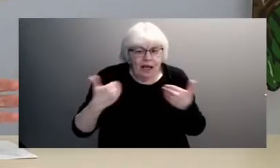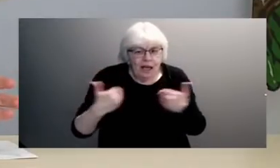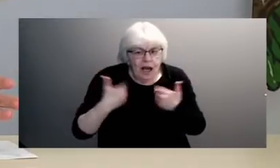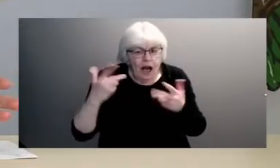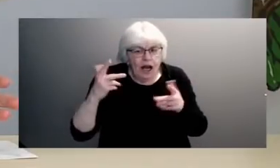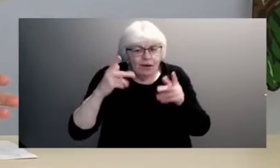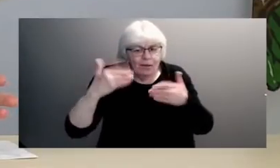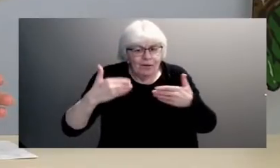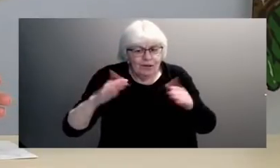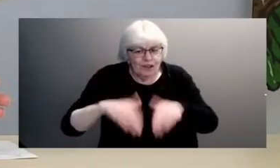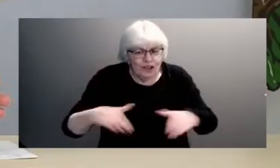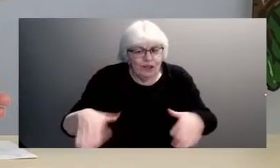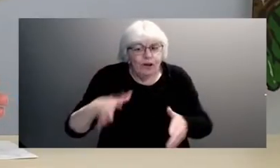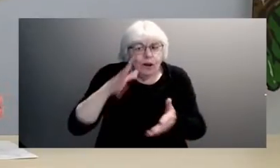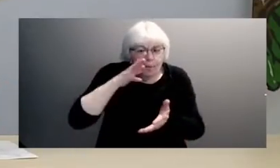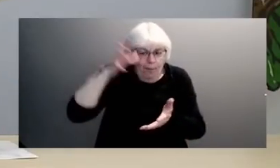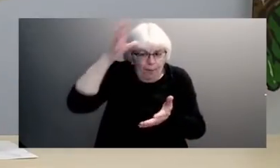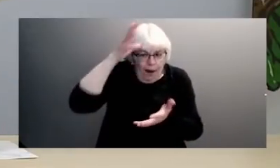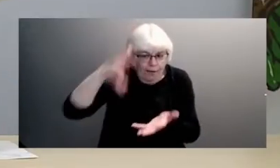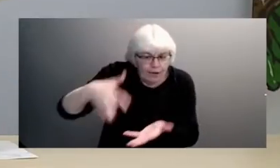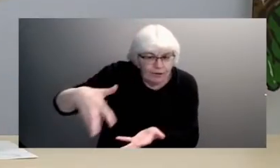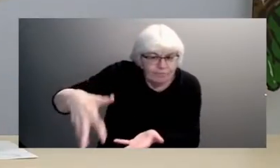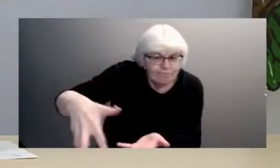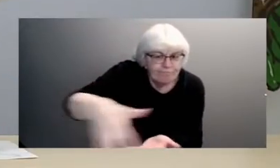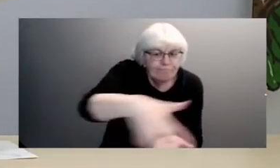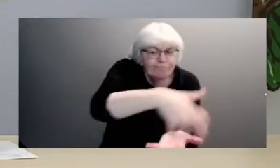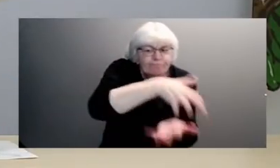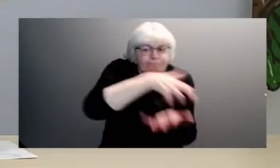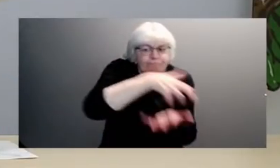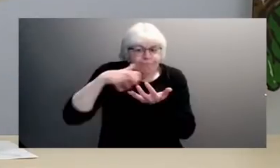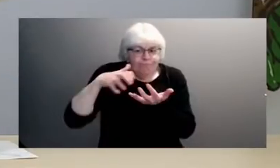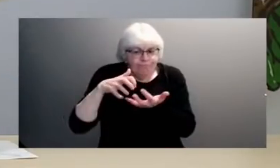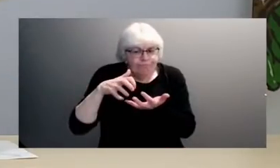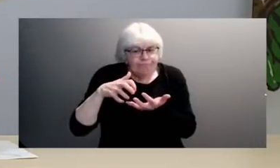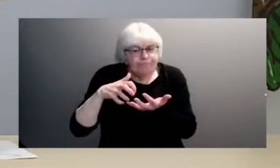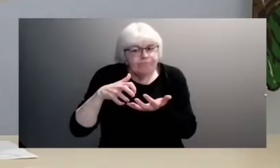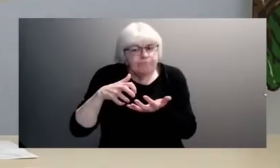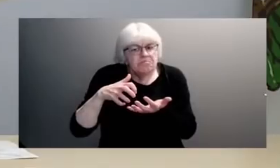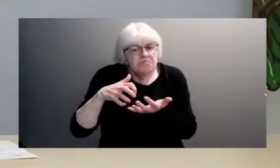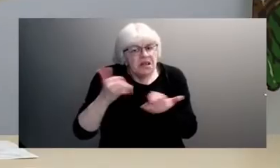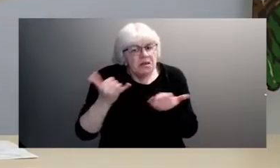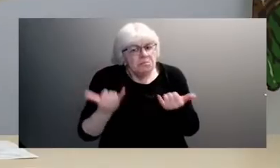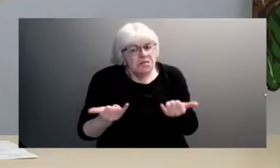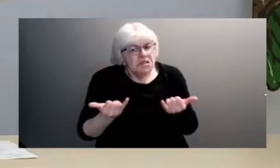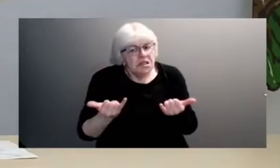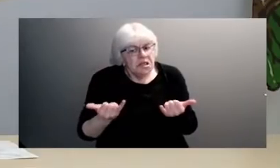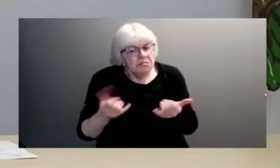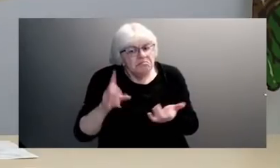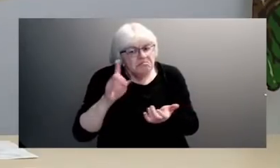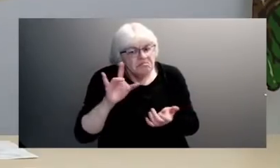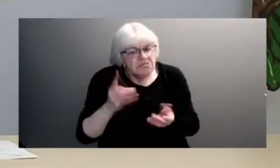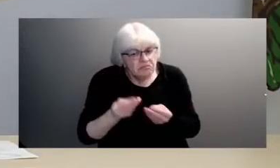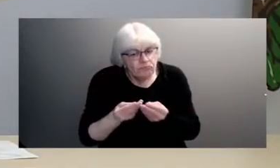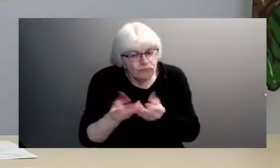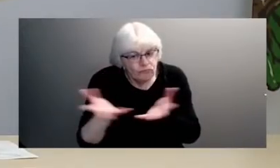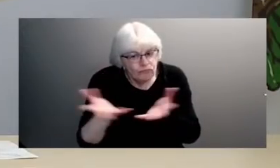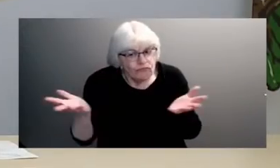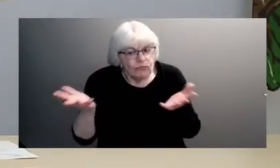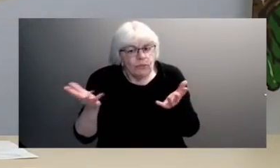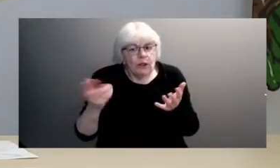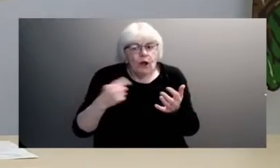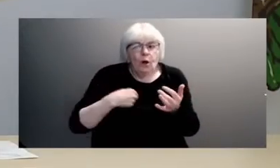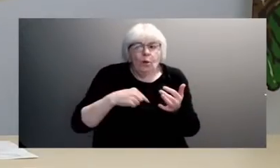points of entry. So what we've talked about is trying to increase the testing access